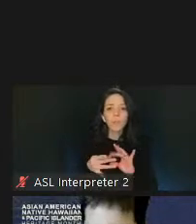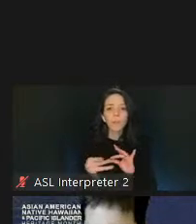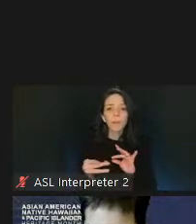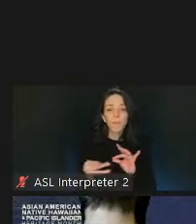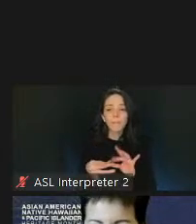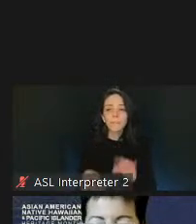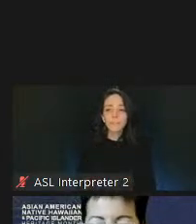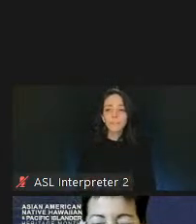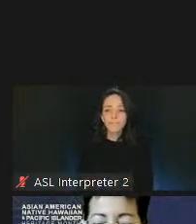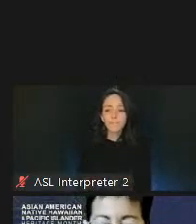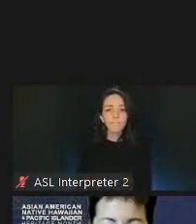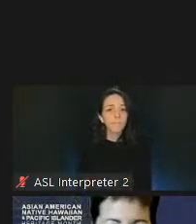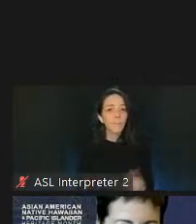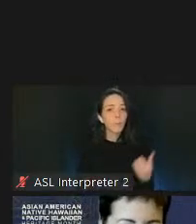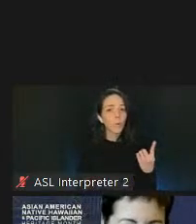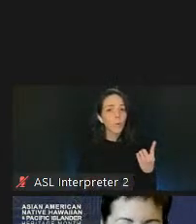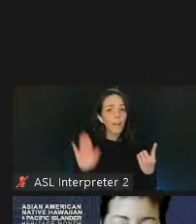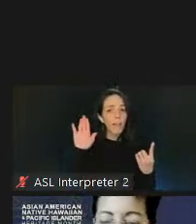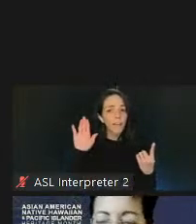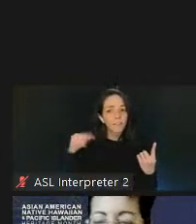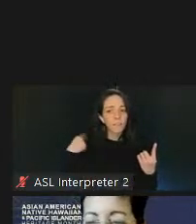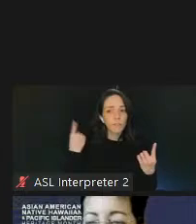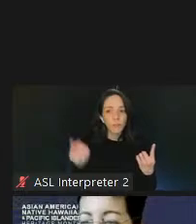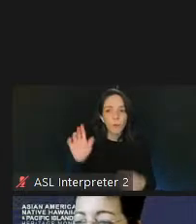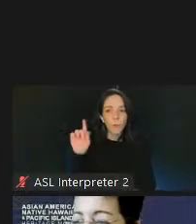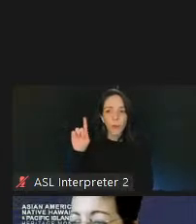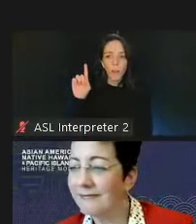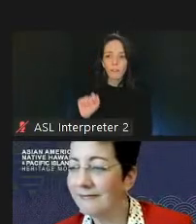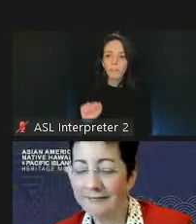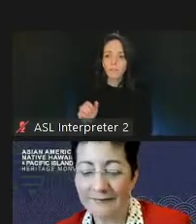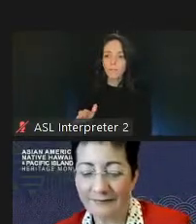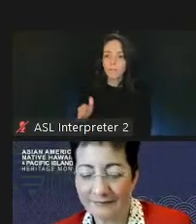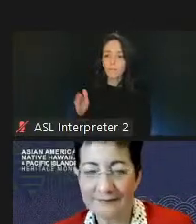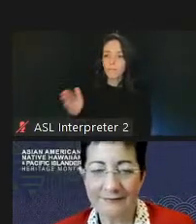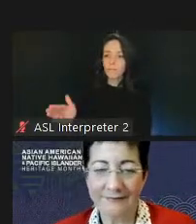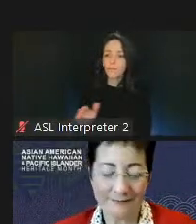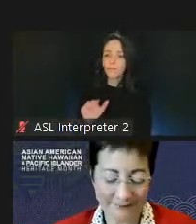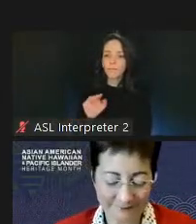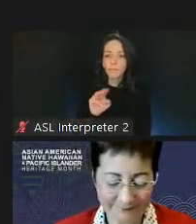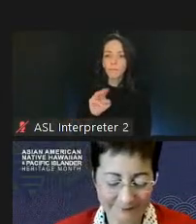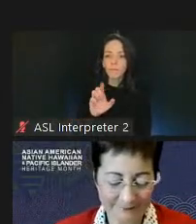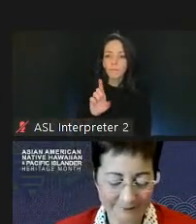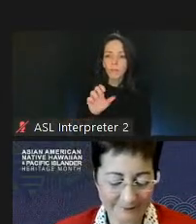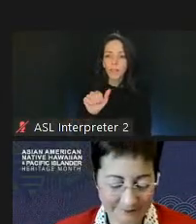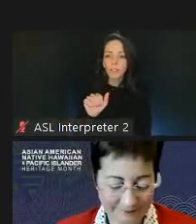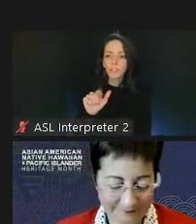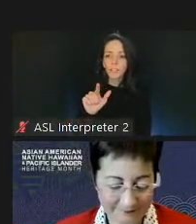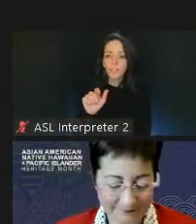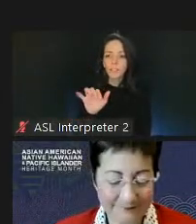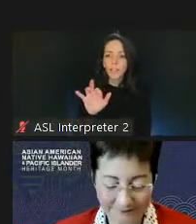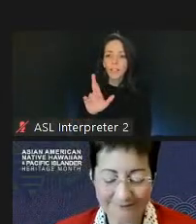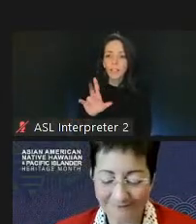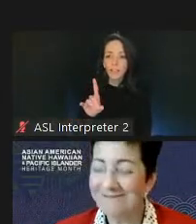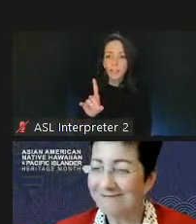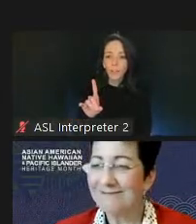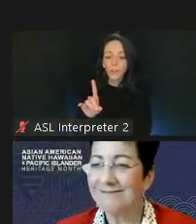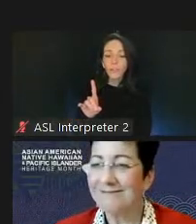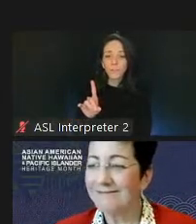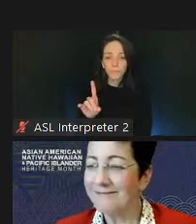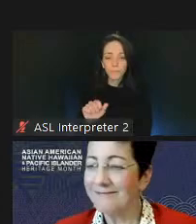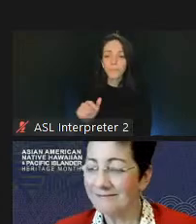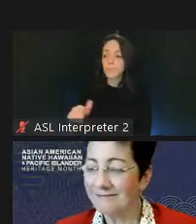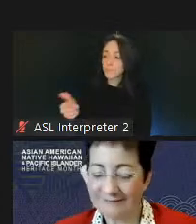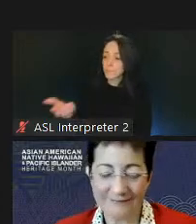All right, we have one hand so far. Melissa Laird, can you hear us? Yes, I can. Can you hear me? Yes, we can. Please go